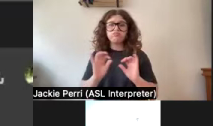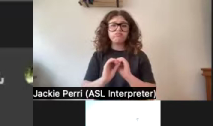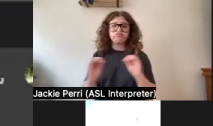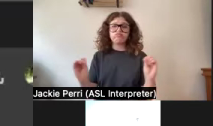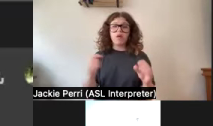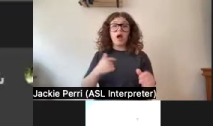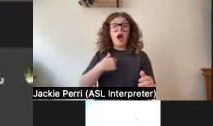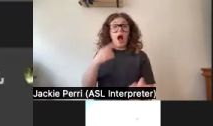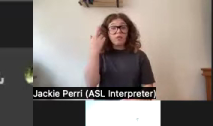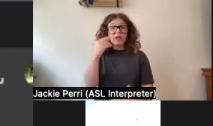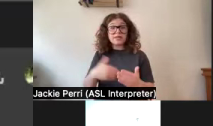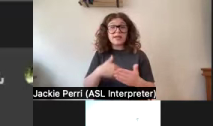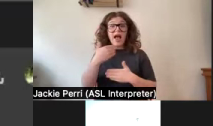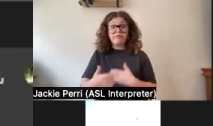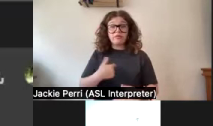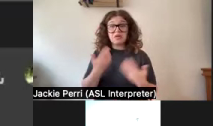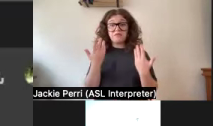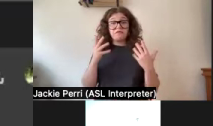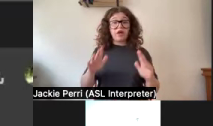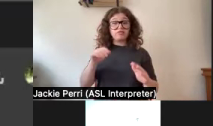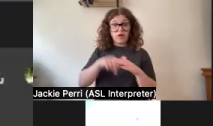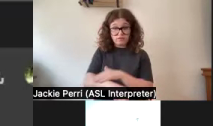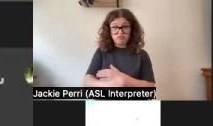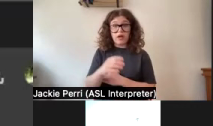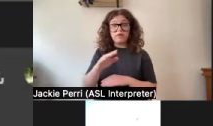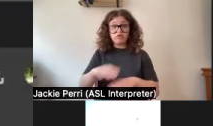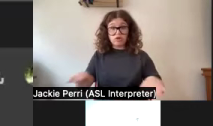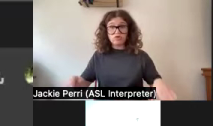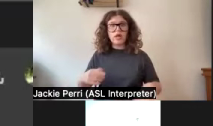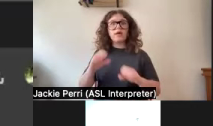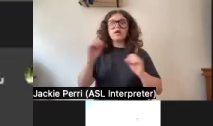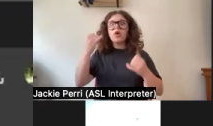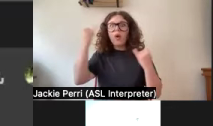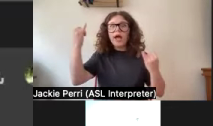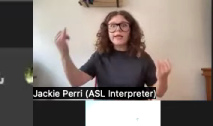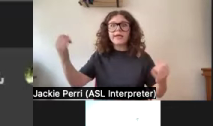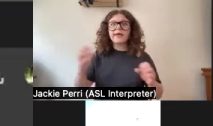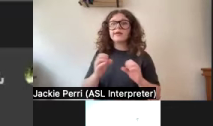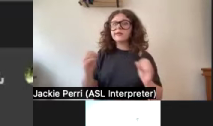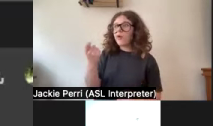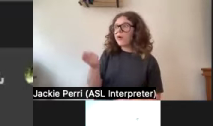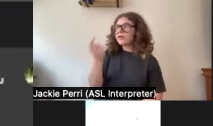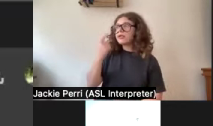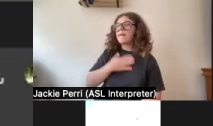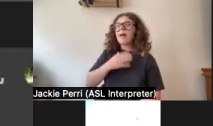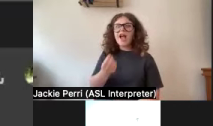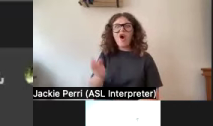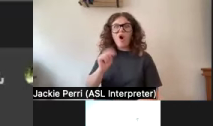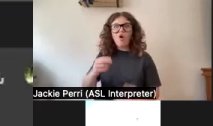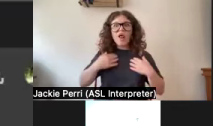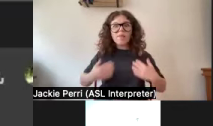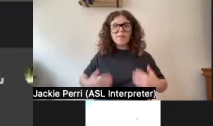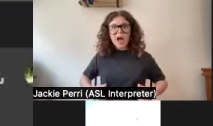had children that I had no idea, or when I was pregnant, that I had no understanding of my own body at